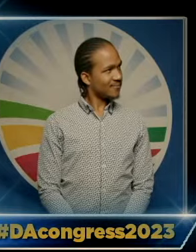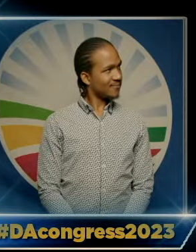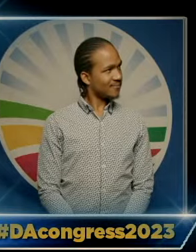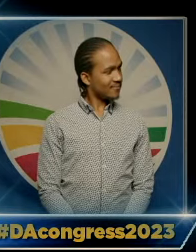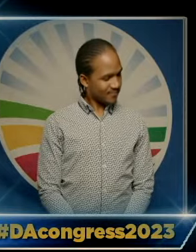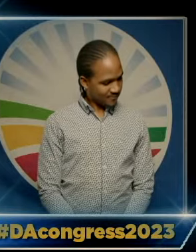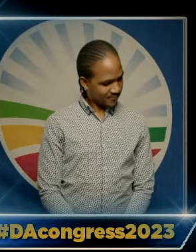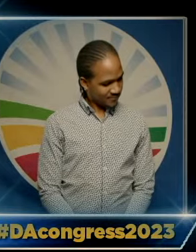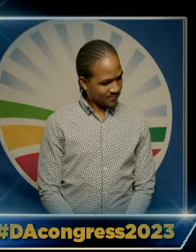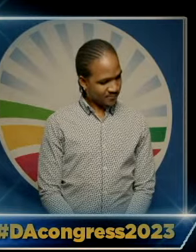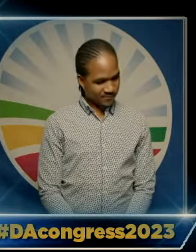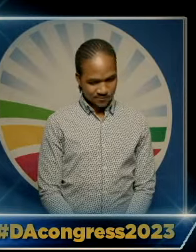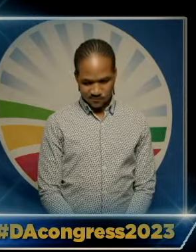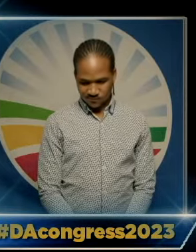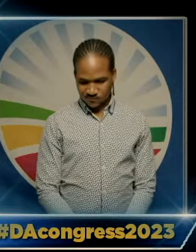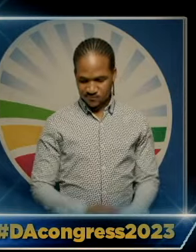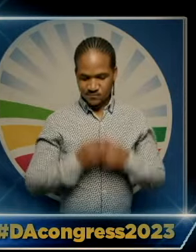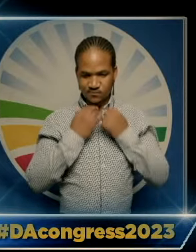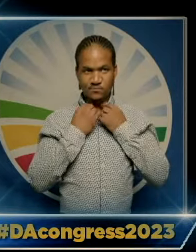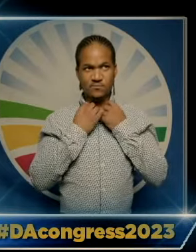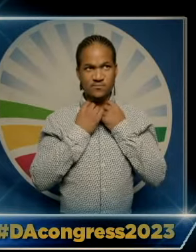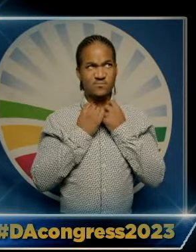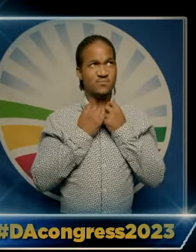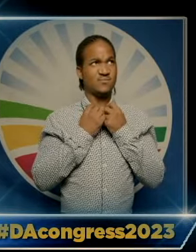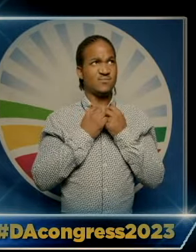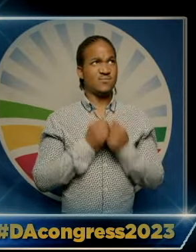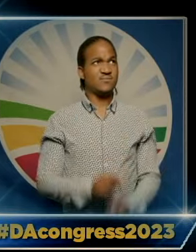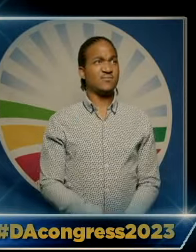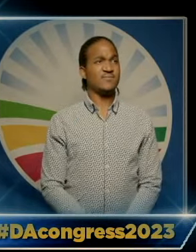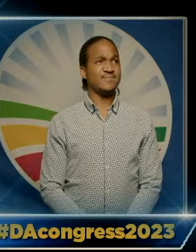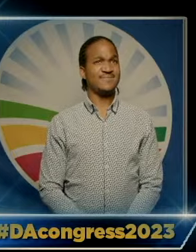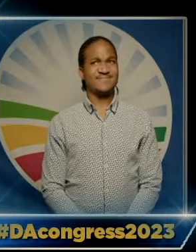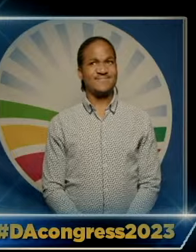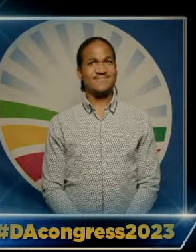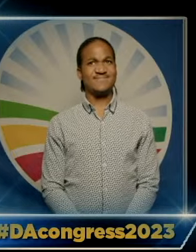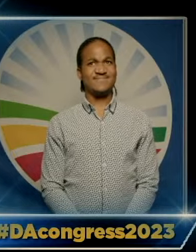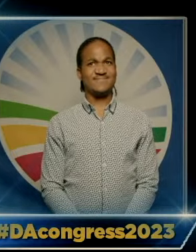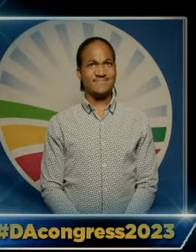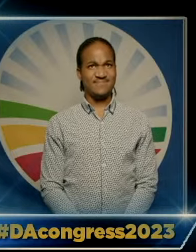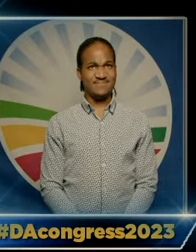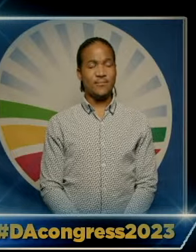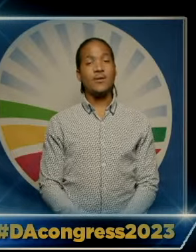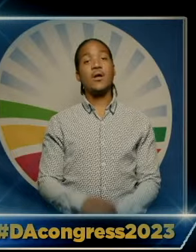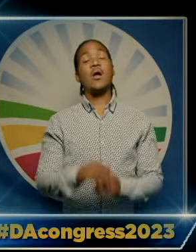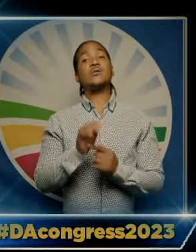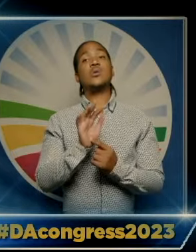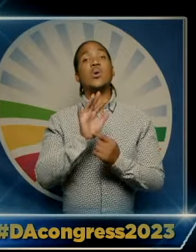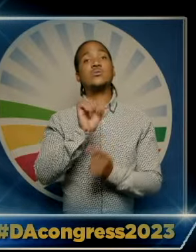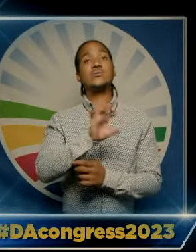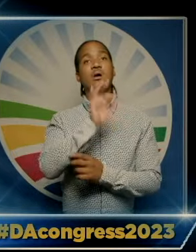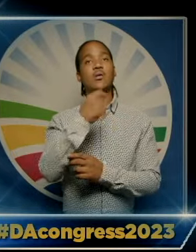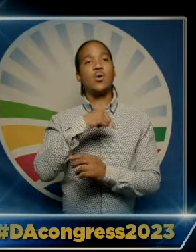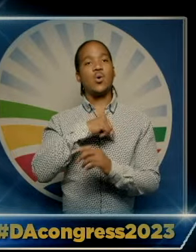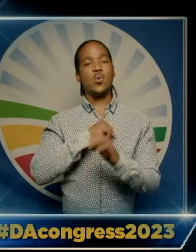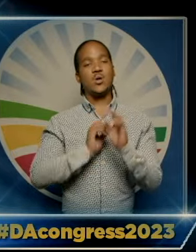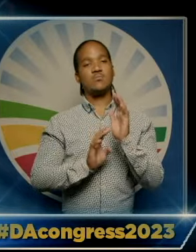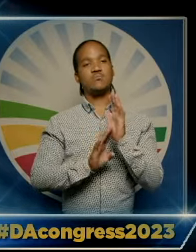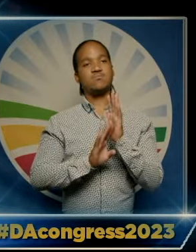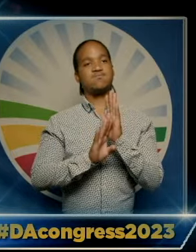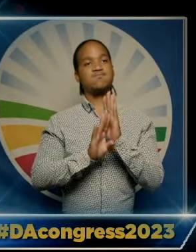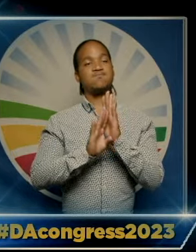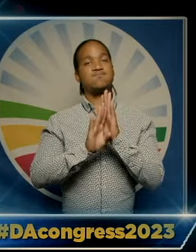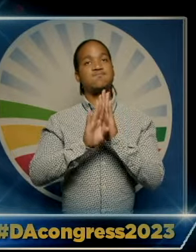here in Gauteng. And with an outright DA majority, it showed South Africa what a true blue government can